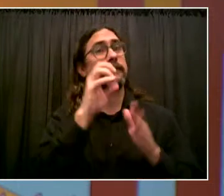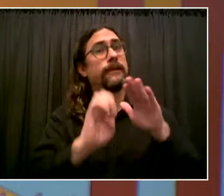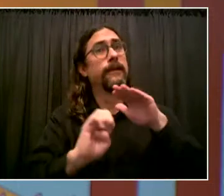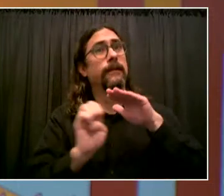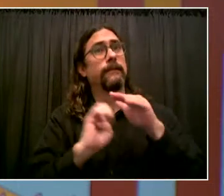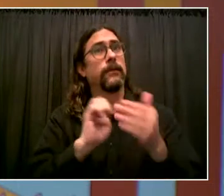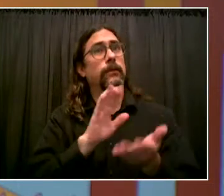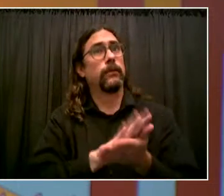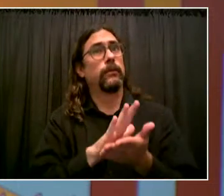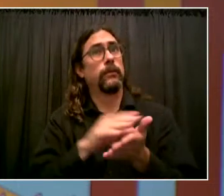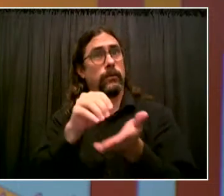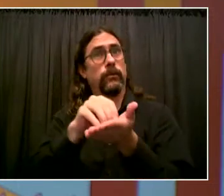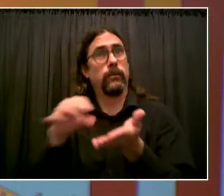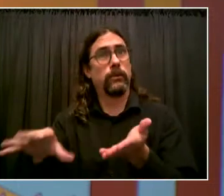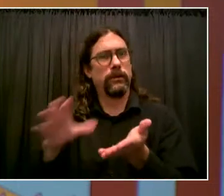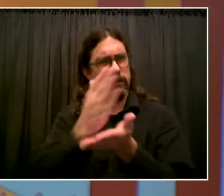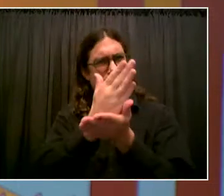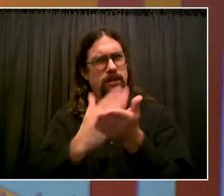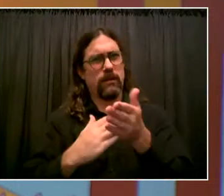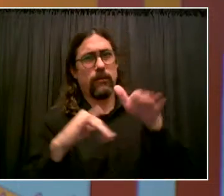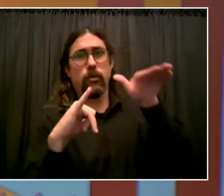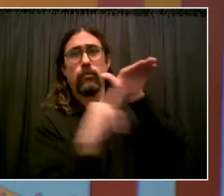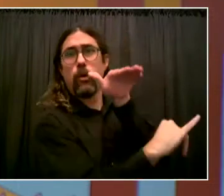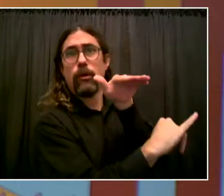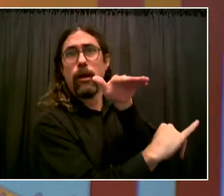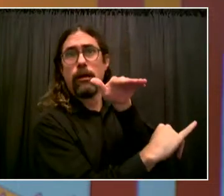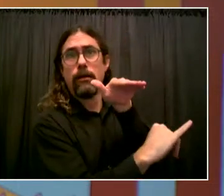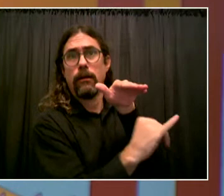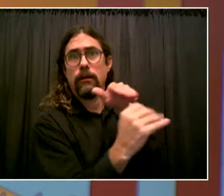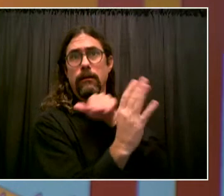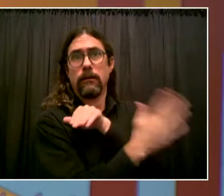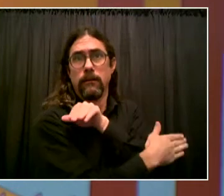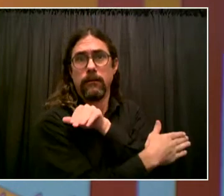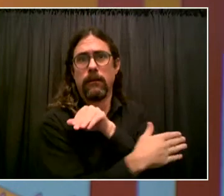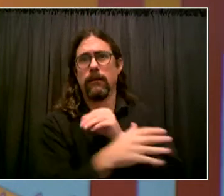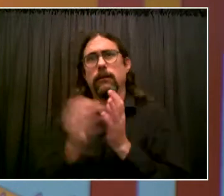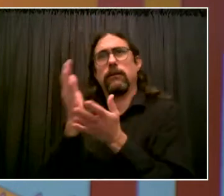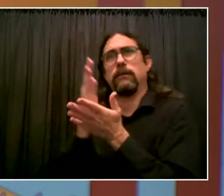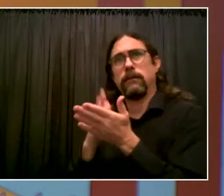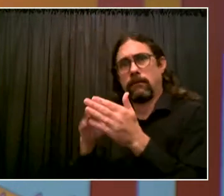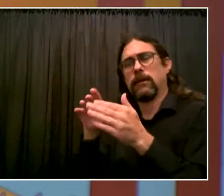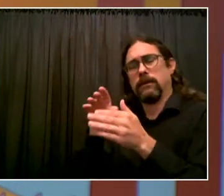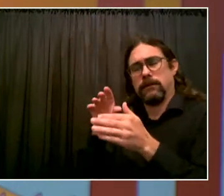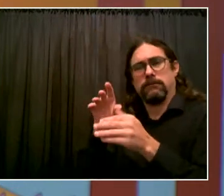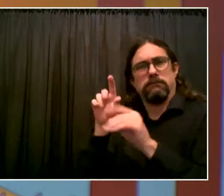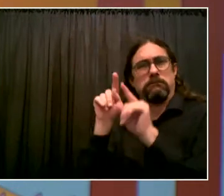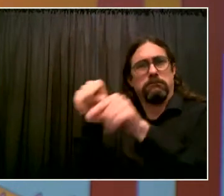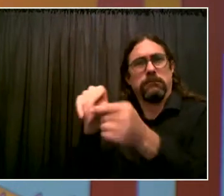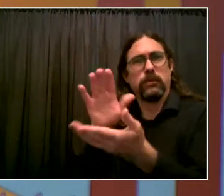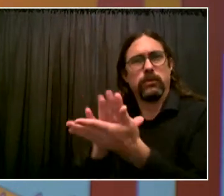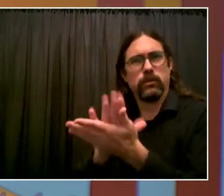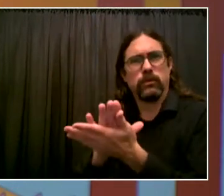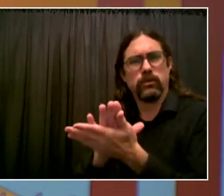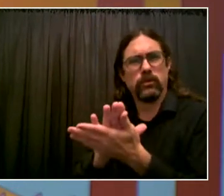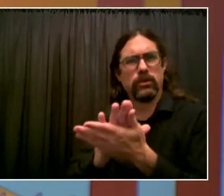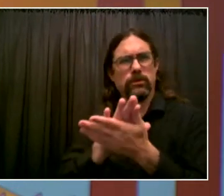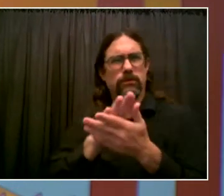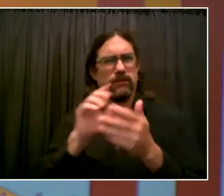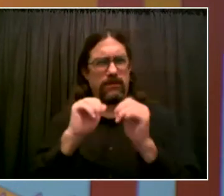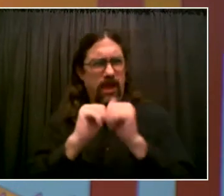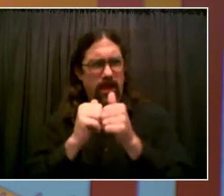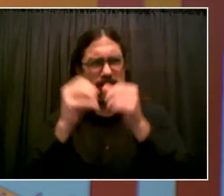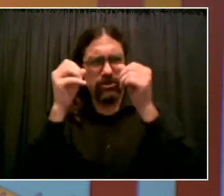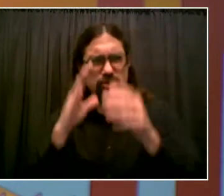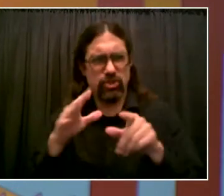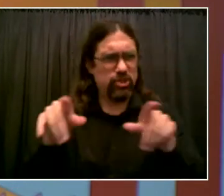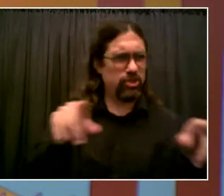going to teach those students in each setting? Okay, two very different questions on the lunch issue.